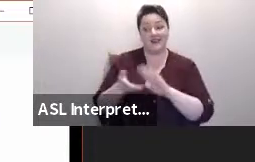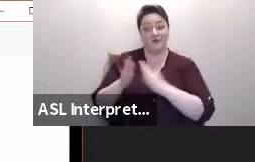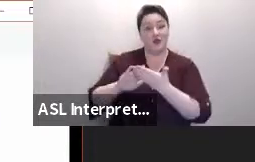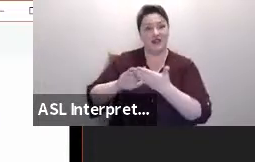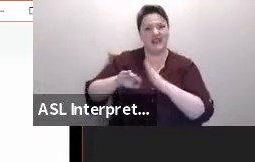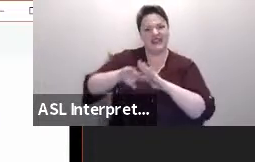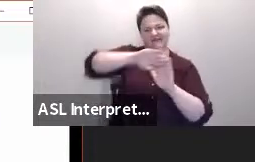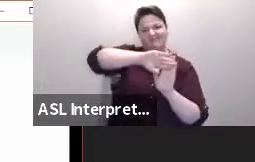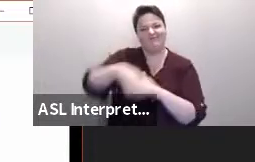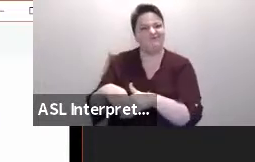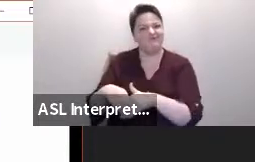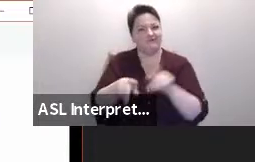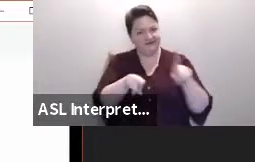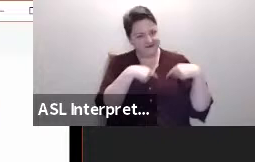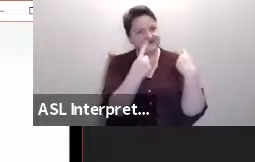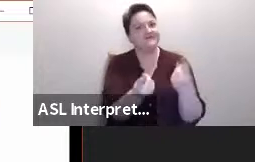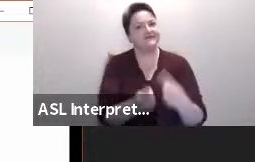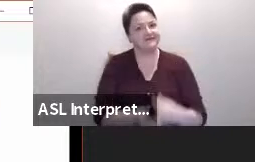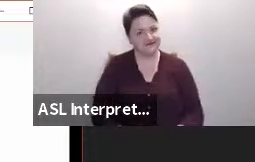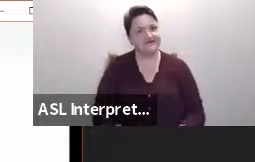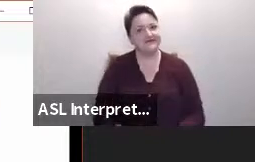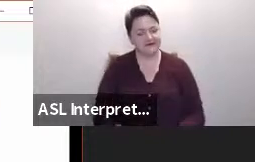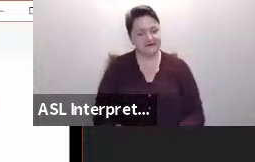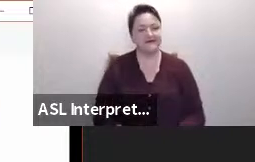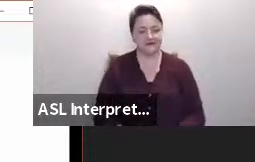over time. Next.